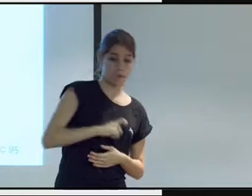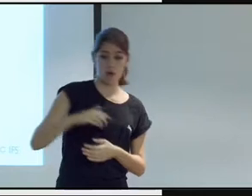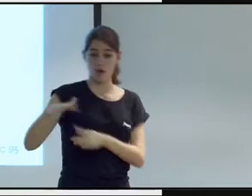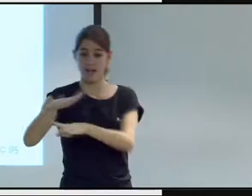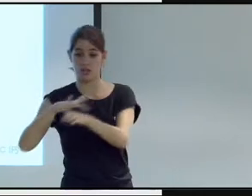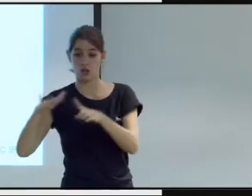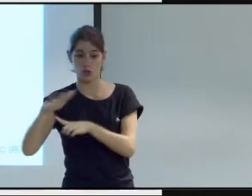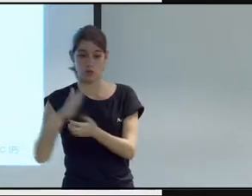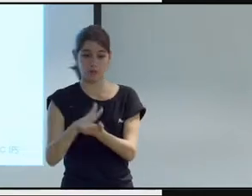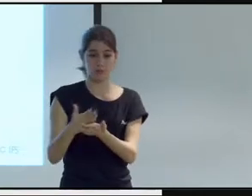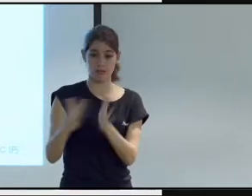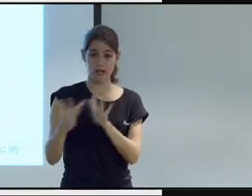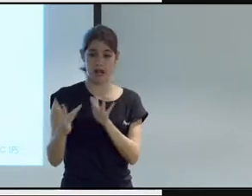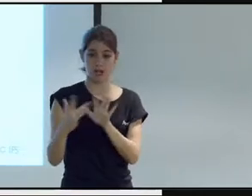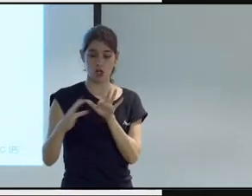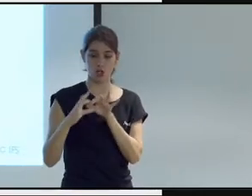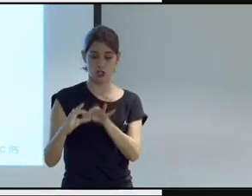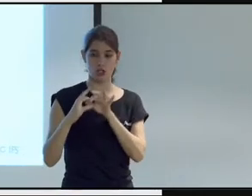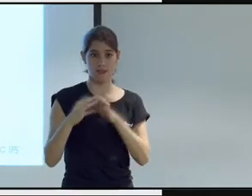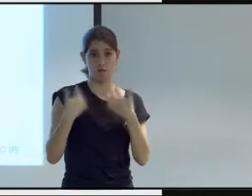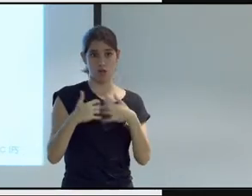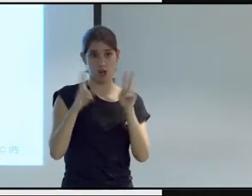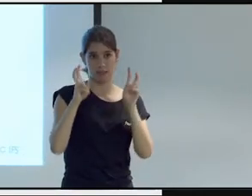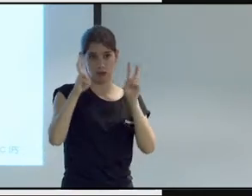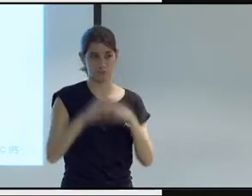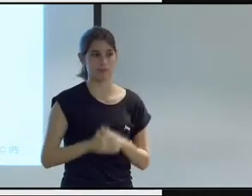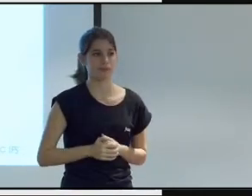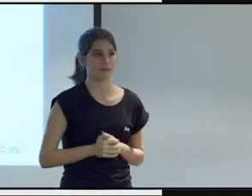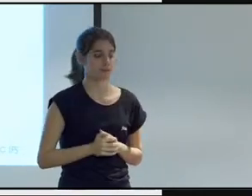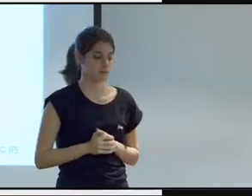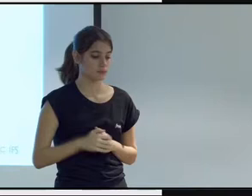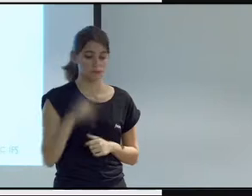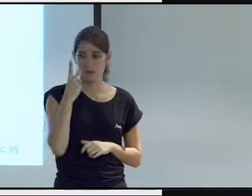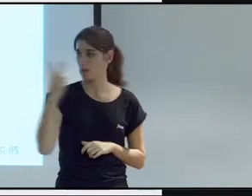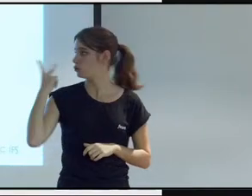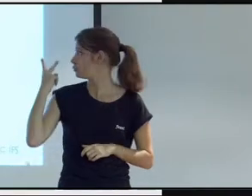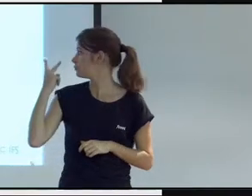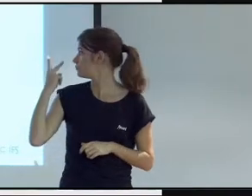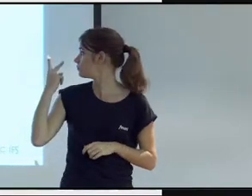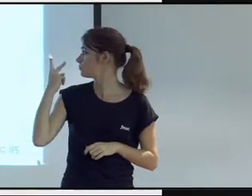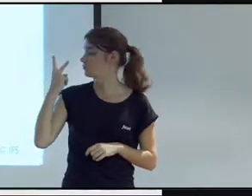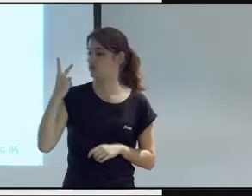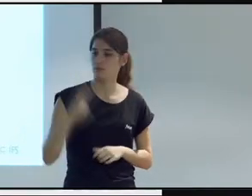our surroundings. And so this is what I mean when we speak about functioning.